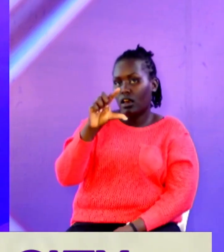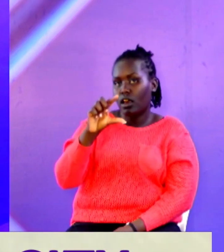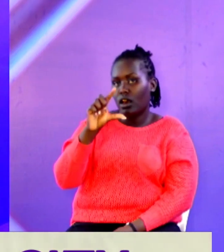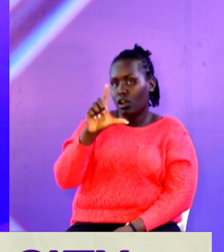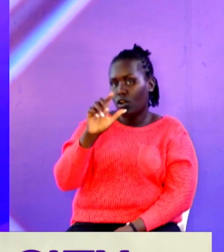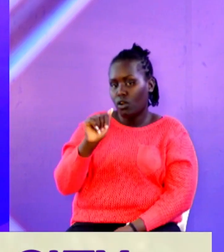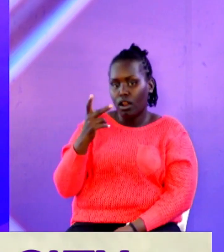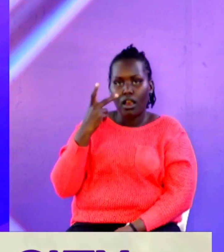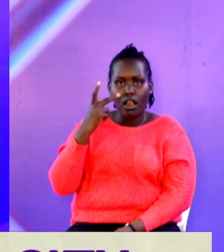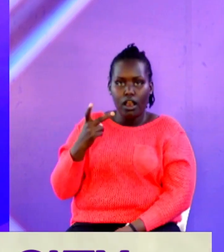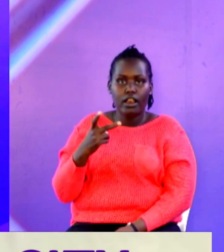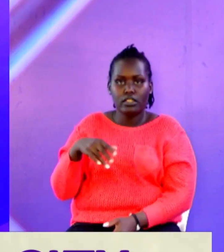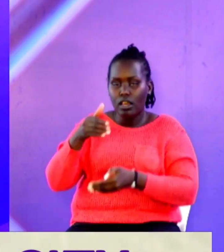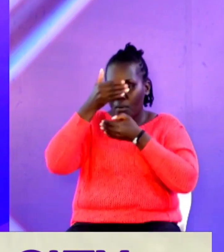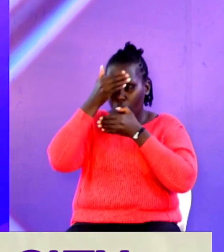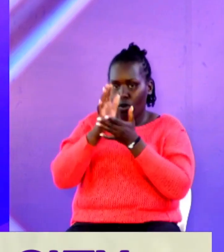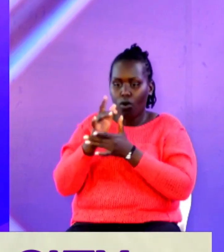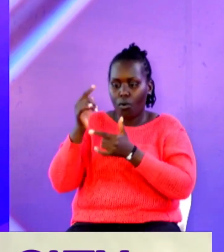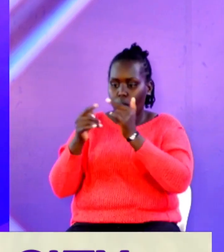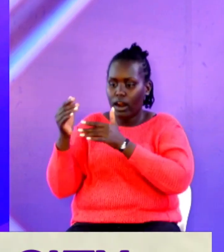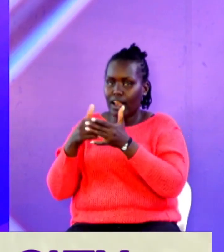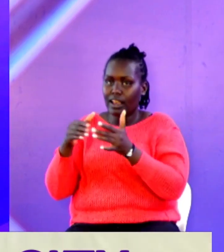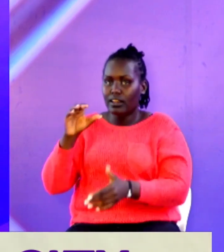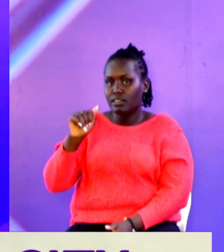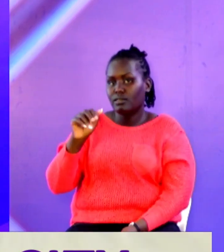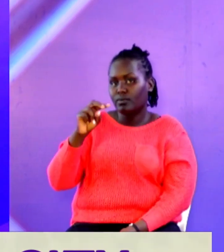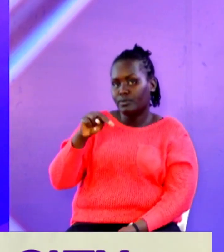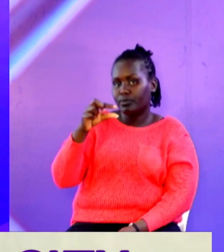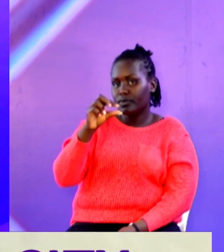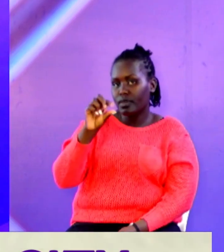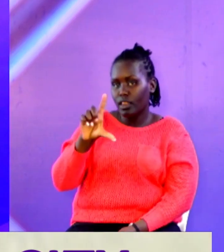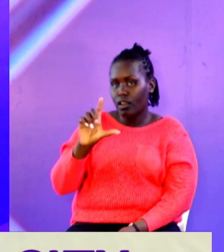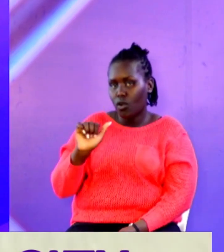see Morocco beating Angola. That is obvious. What do you see?